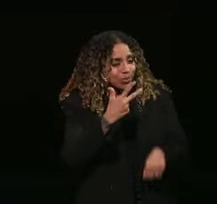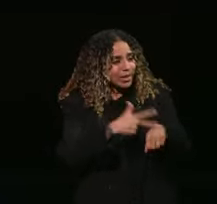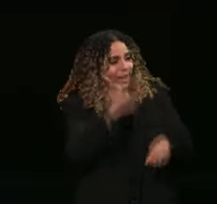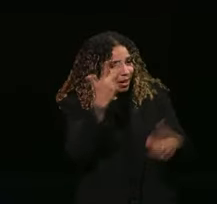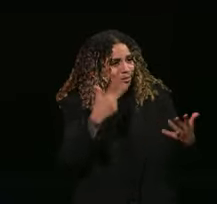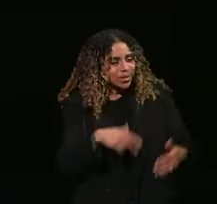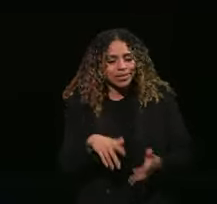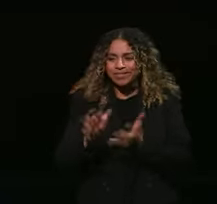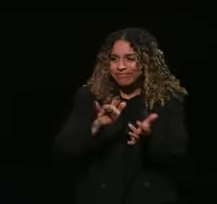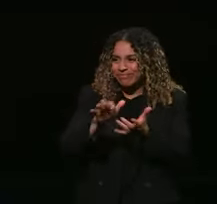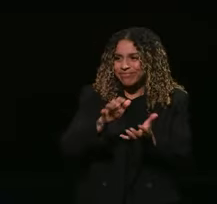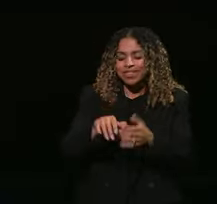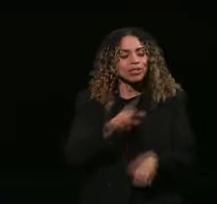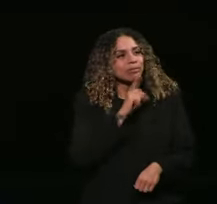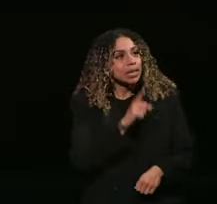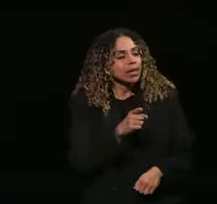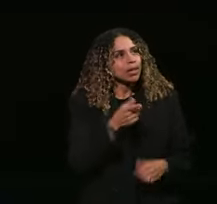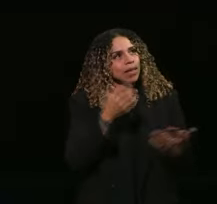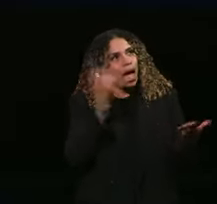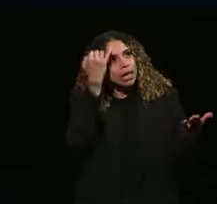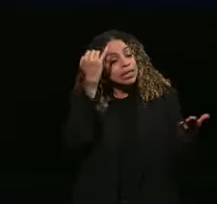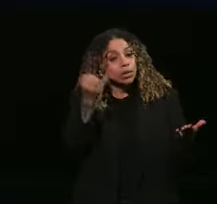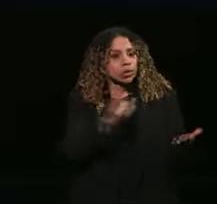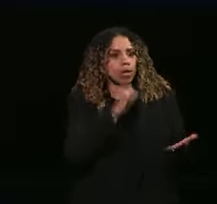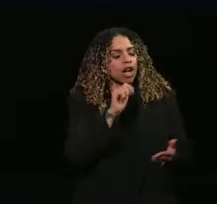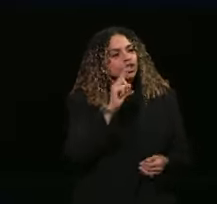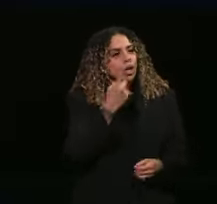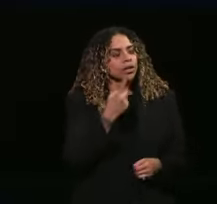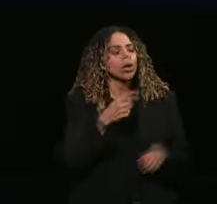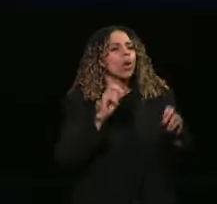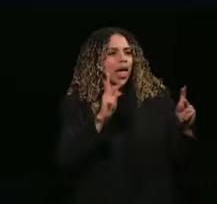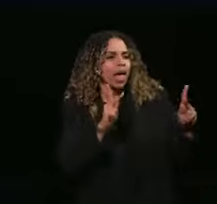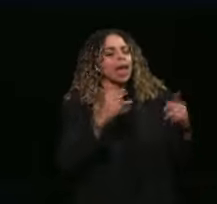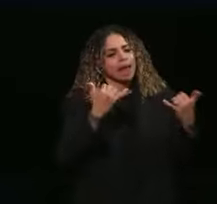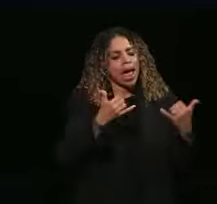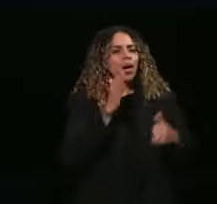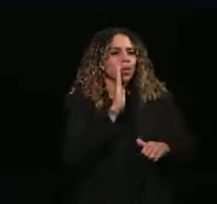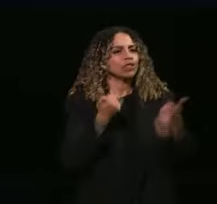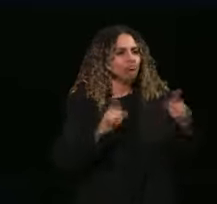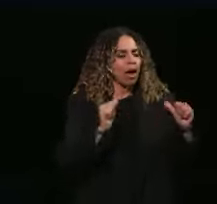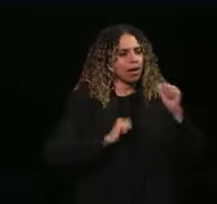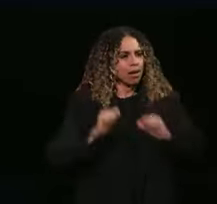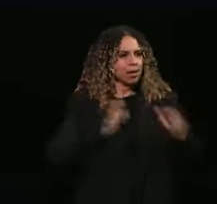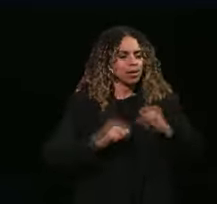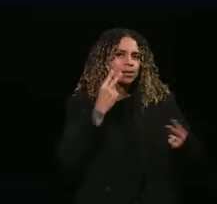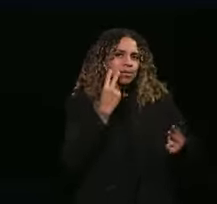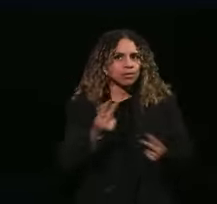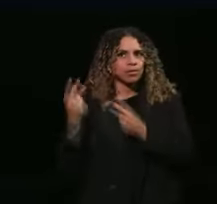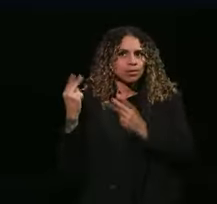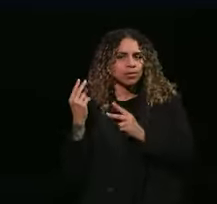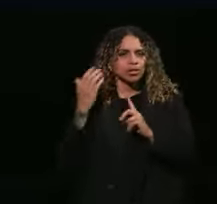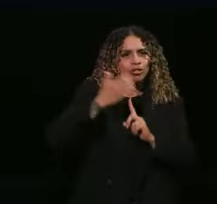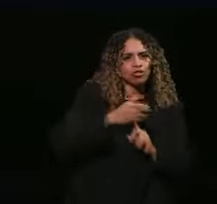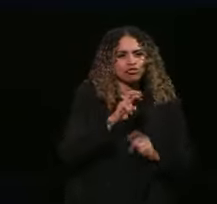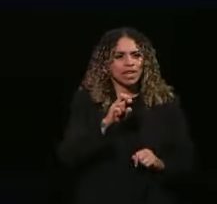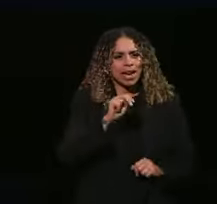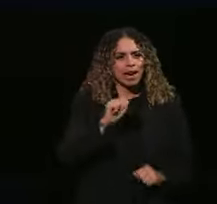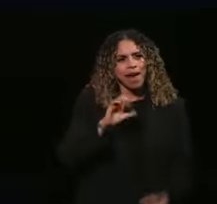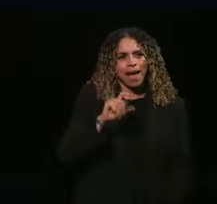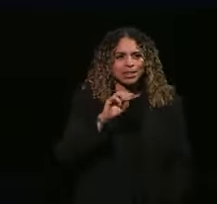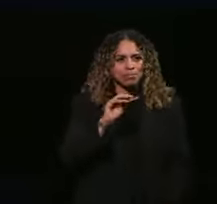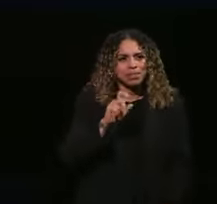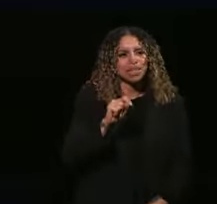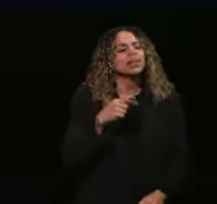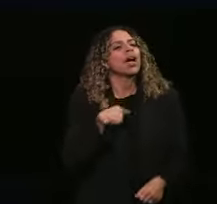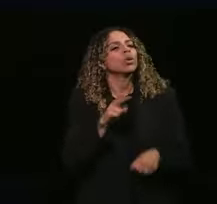I mean the idea wasn't to say here we are doing reenactment. Reenactment for me was a pretext, was a